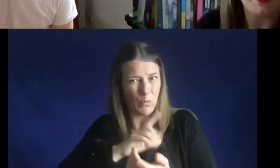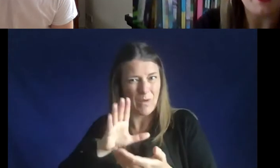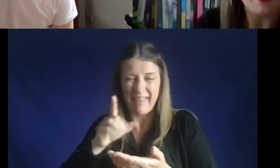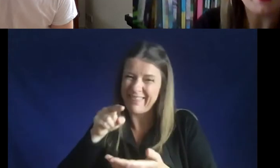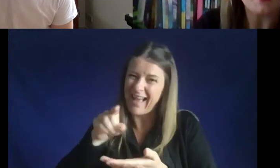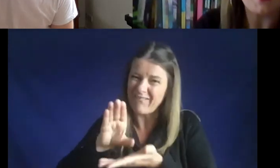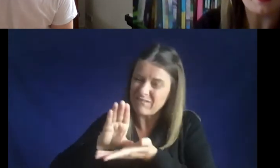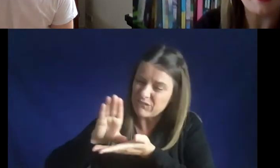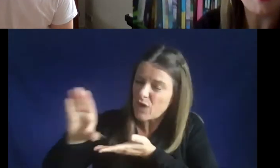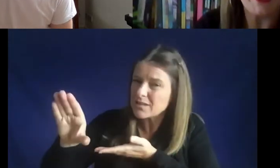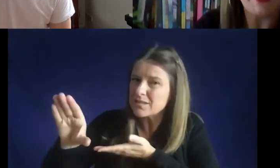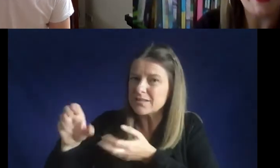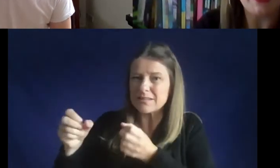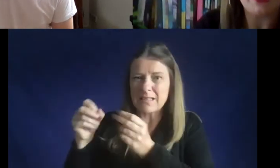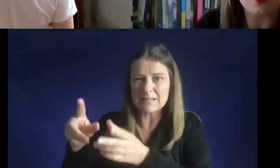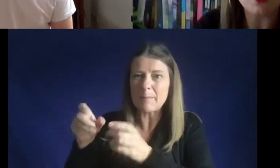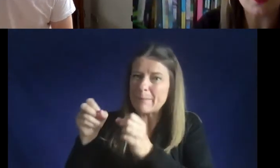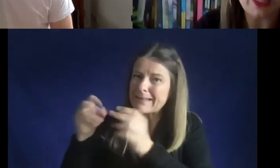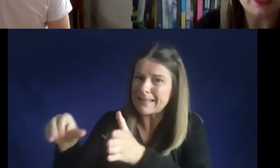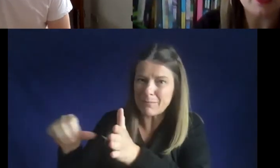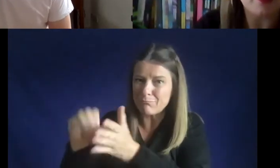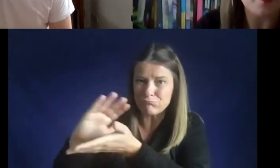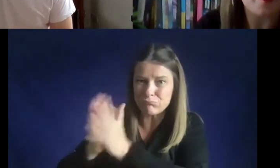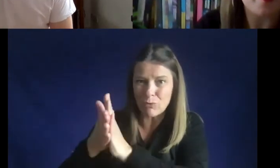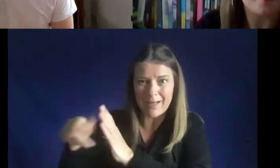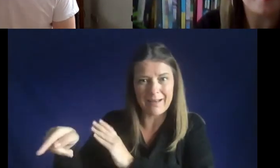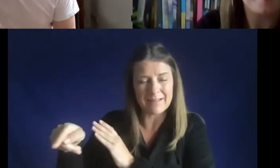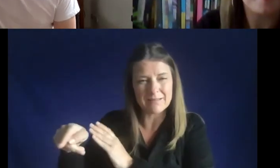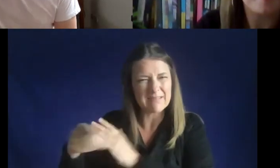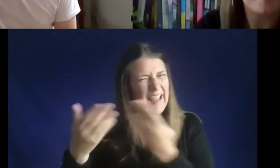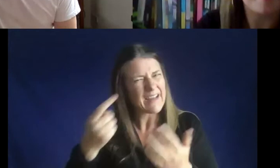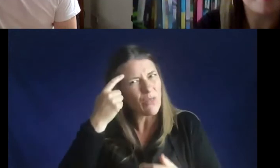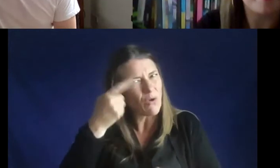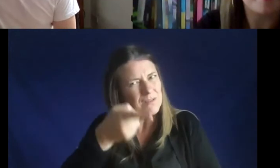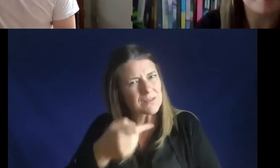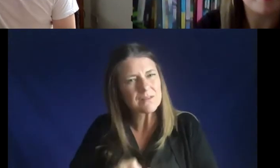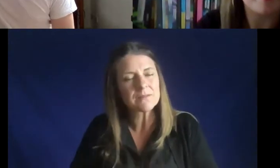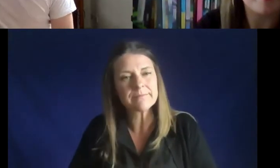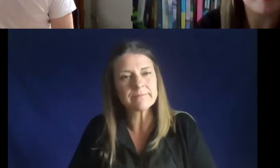issue. So yes, Ryan, any thoughts on that? Yeah.